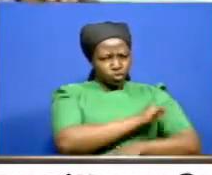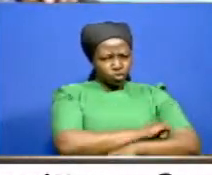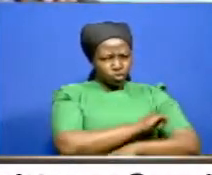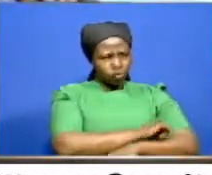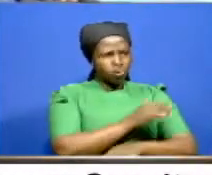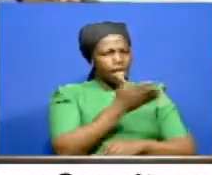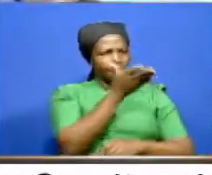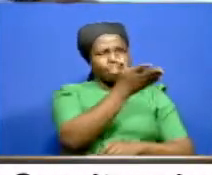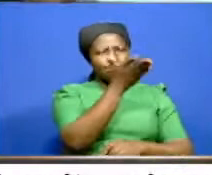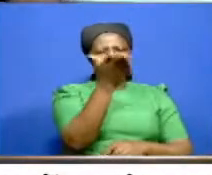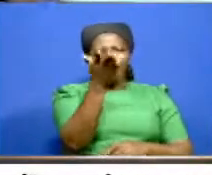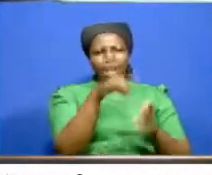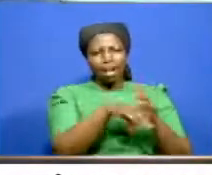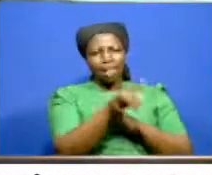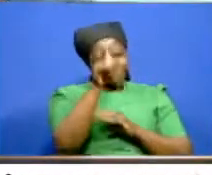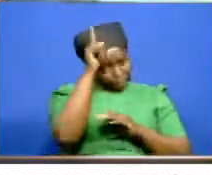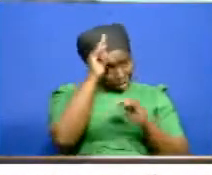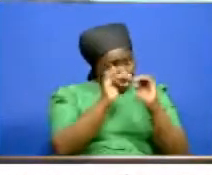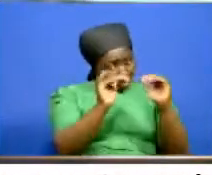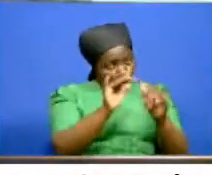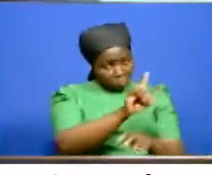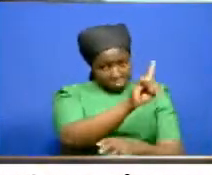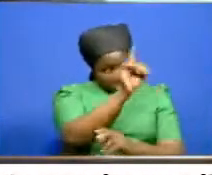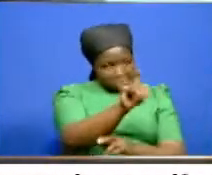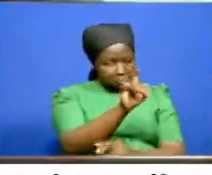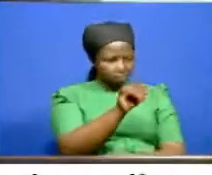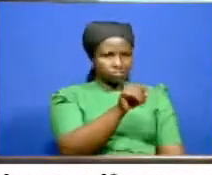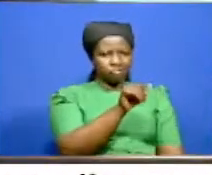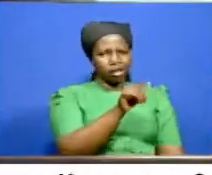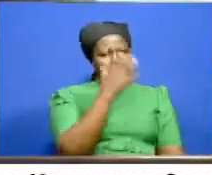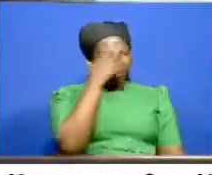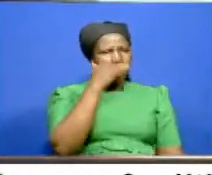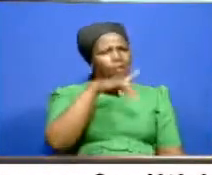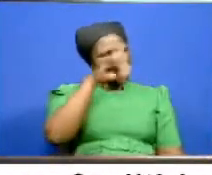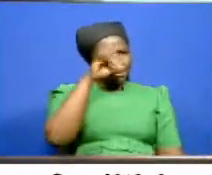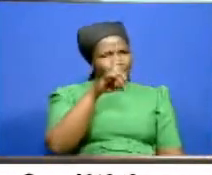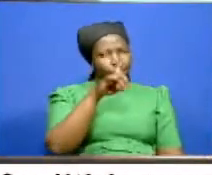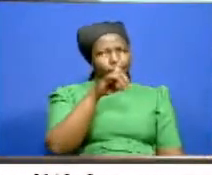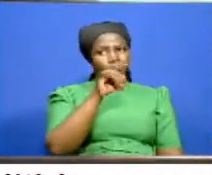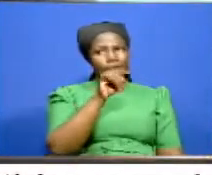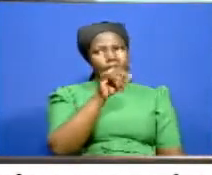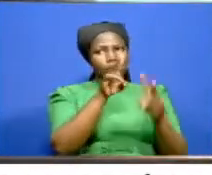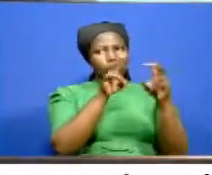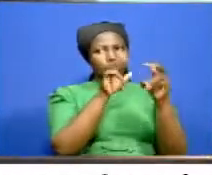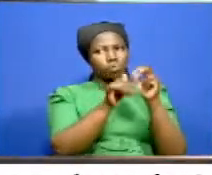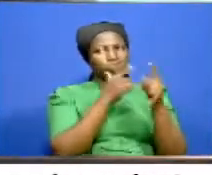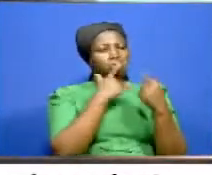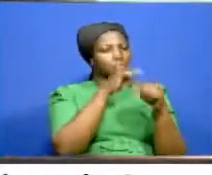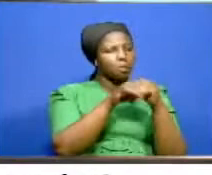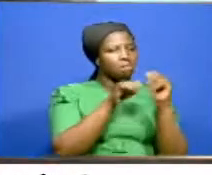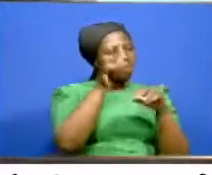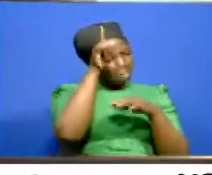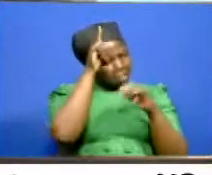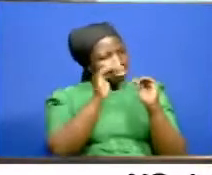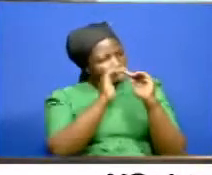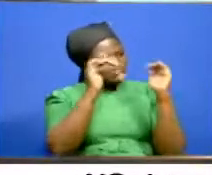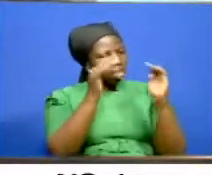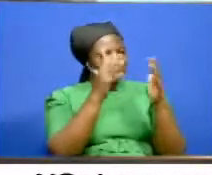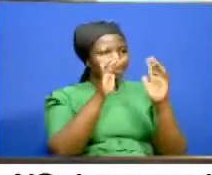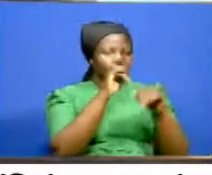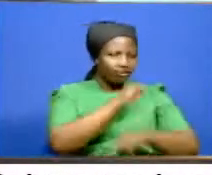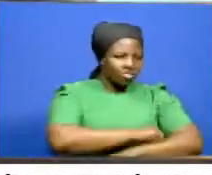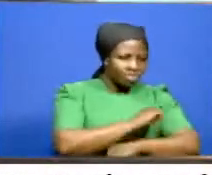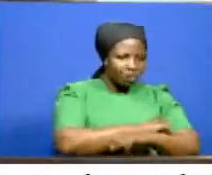in the grassroots? That's my point, because will it always be an issue that we talk about grassroots level football, developing